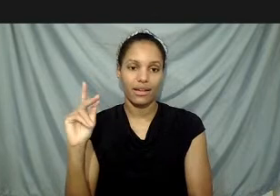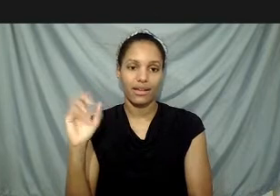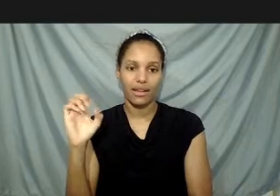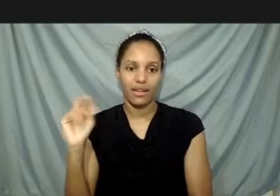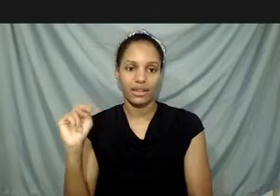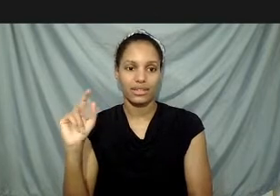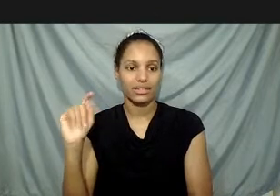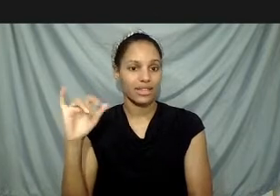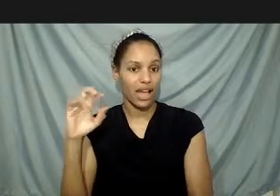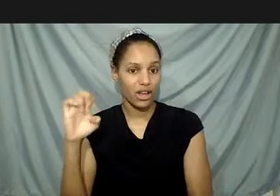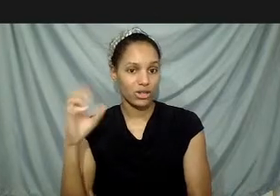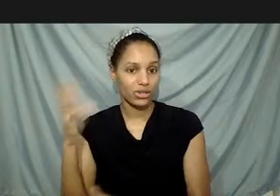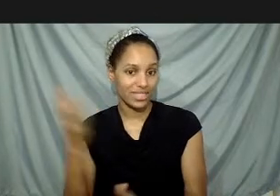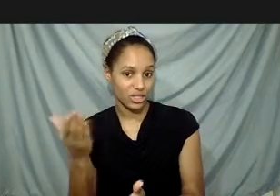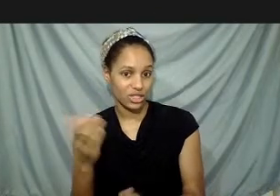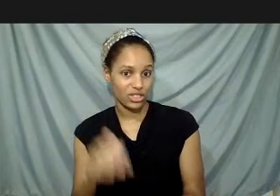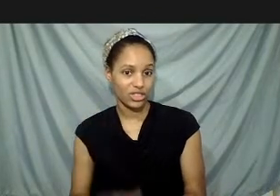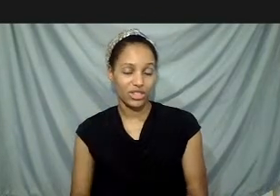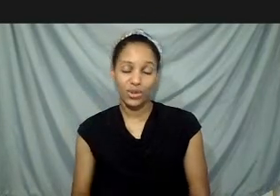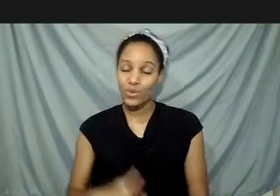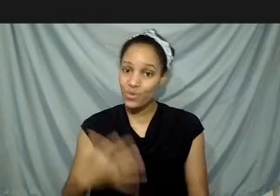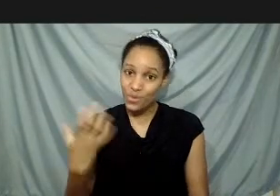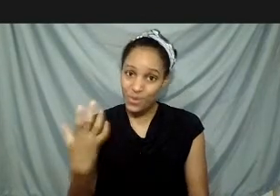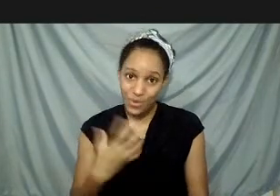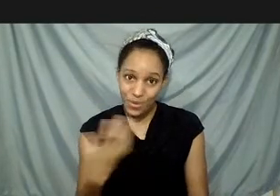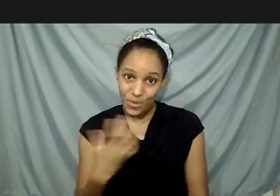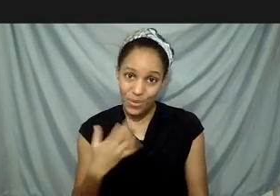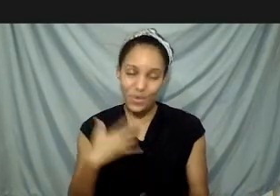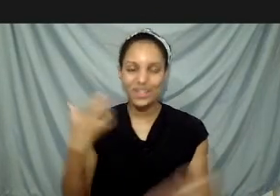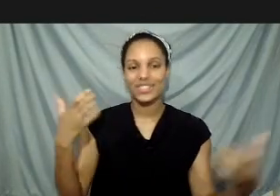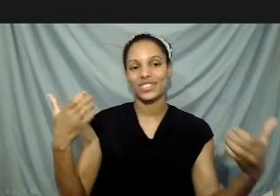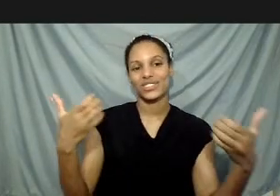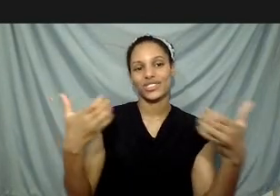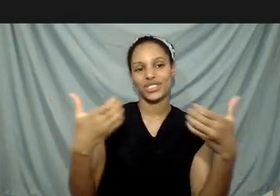What? Cheers, Iega, welcome.